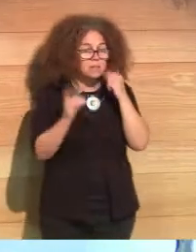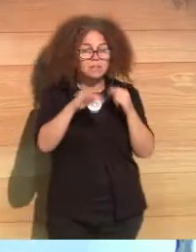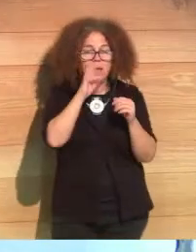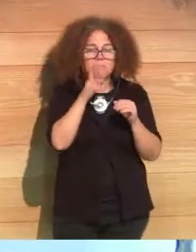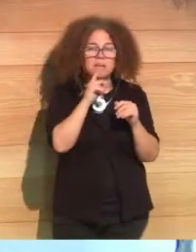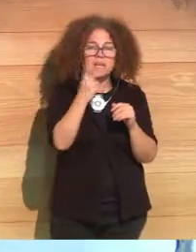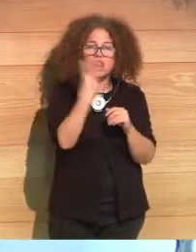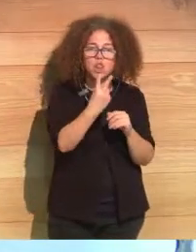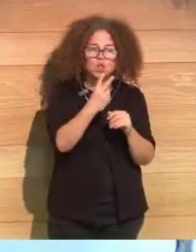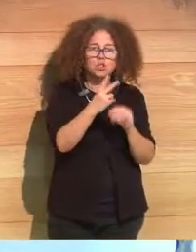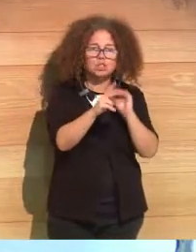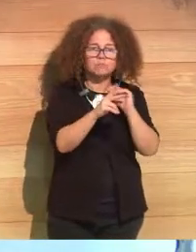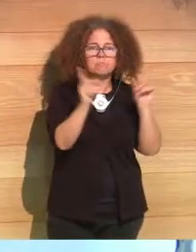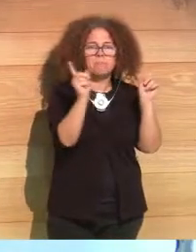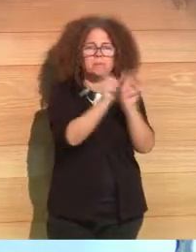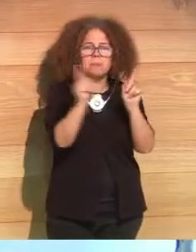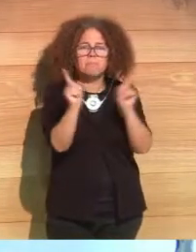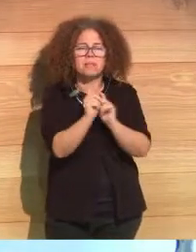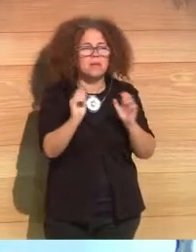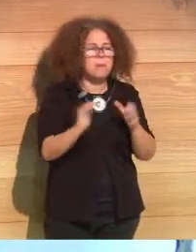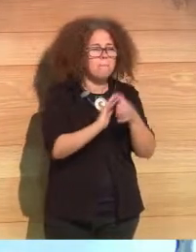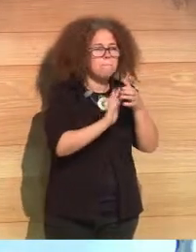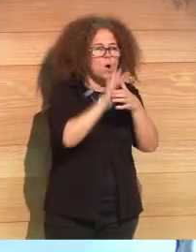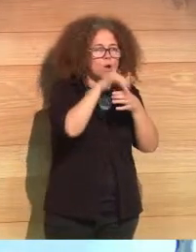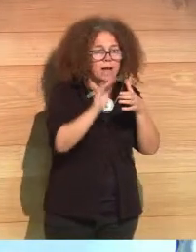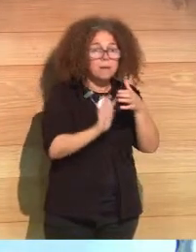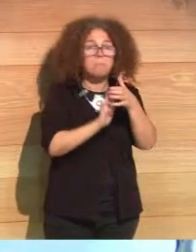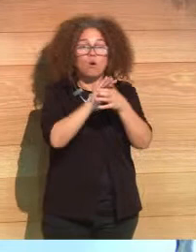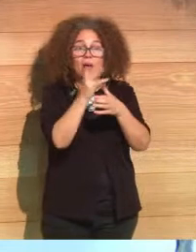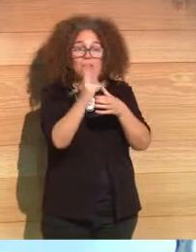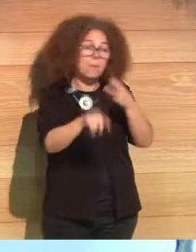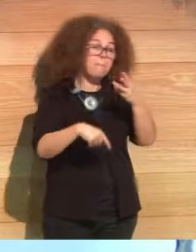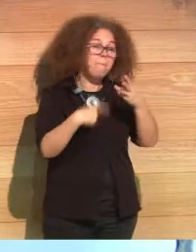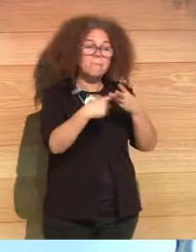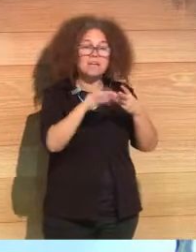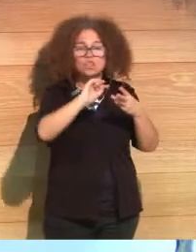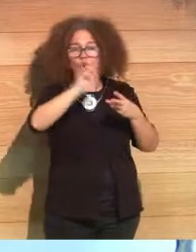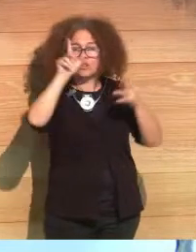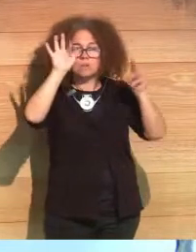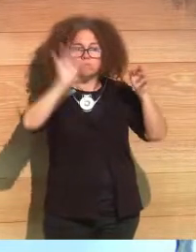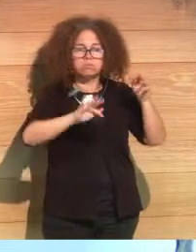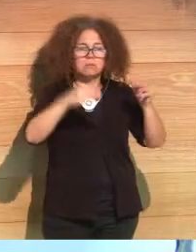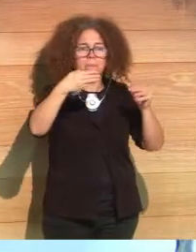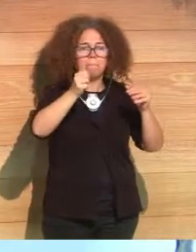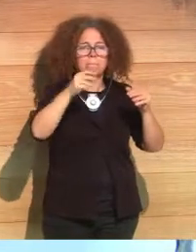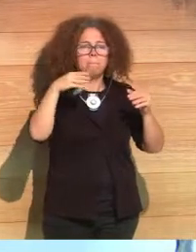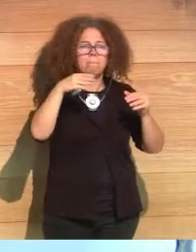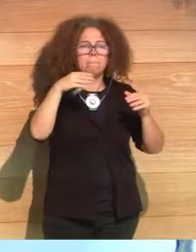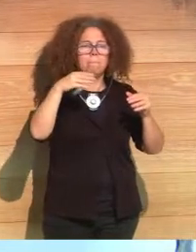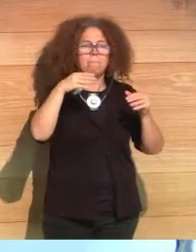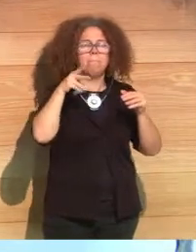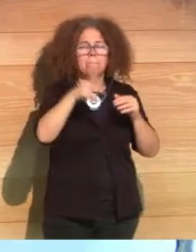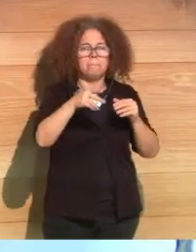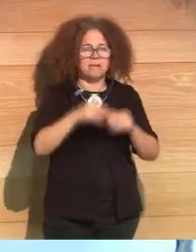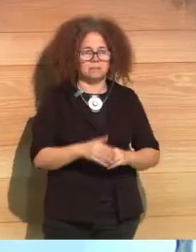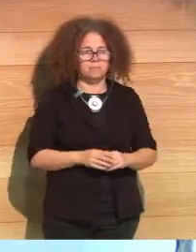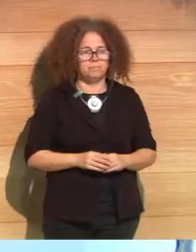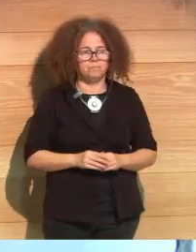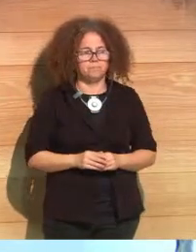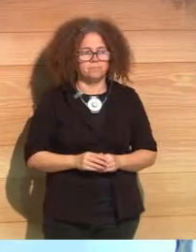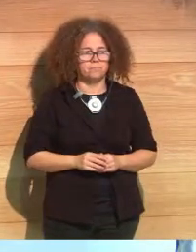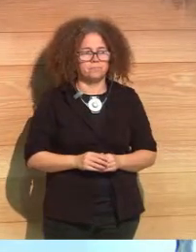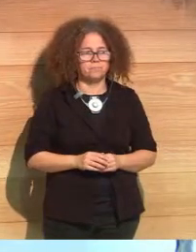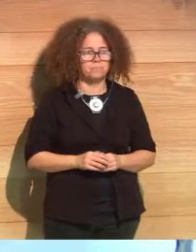Ambar piece. So we are very lucky to collaborate with amazing musicians, sound artists that are the people